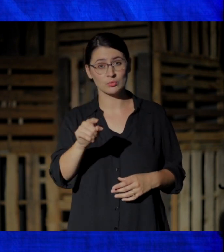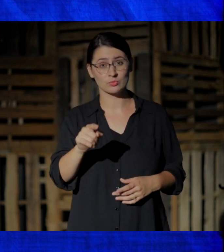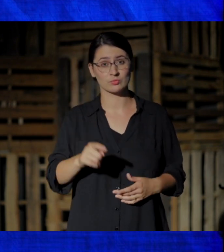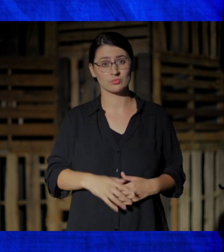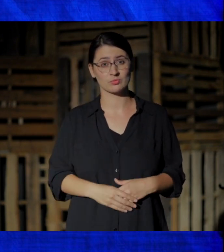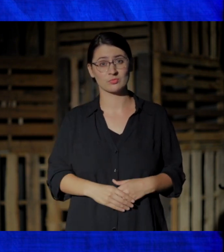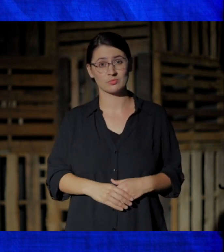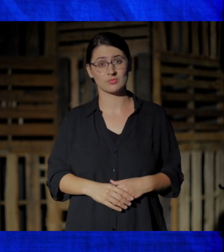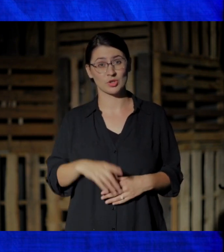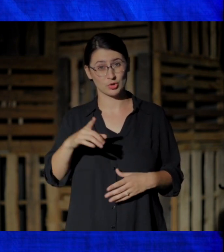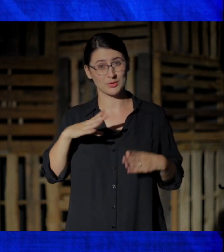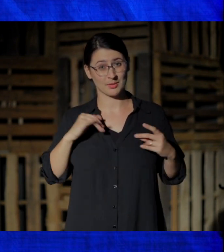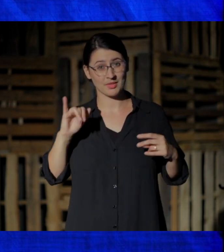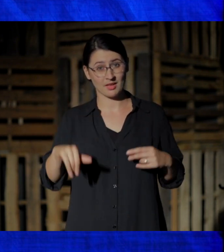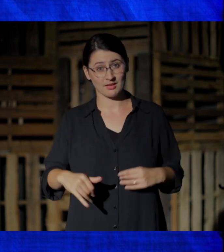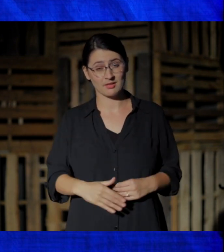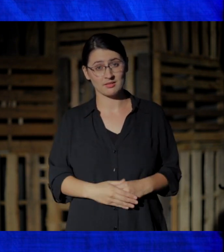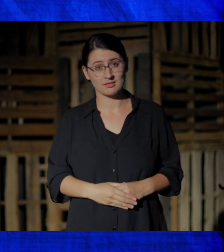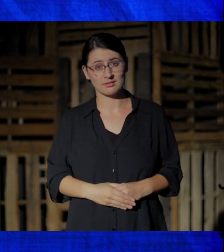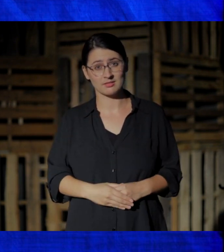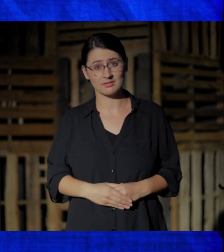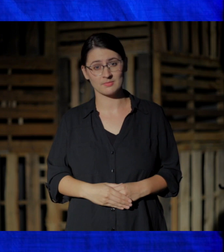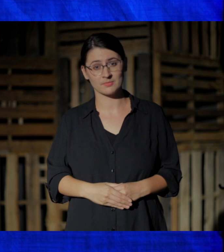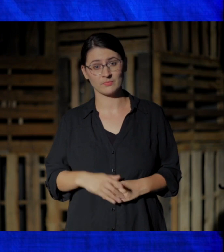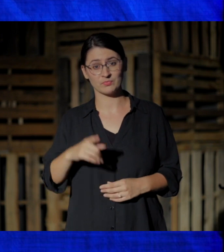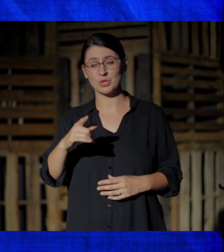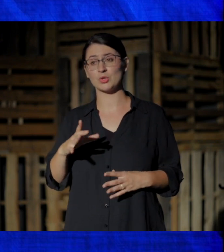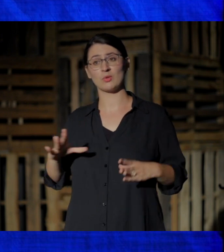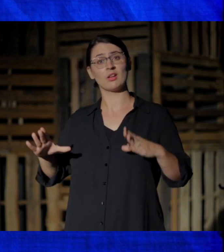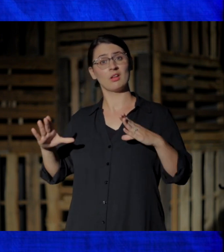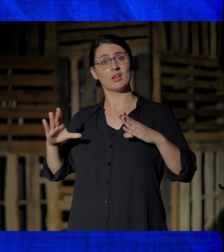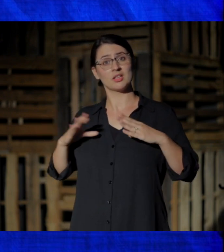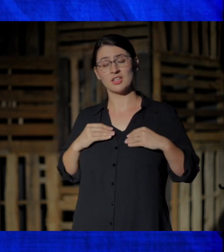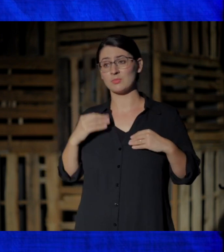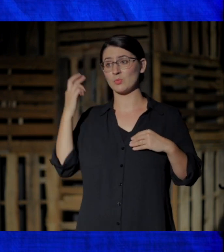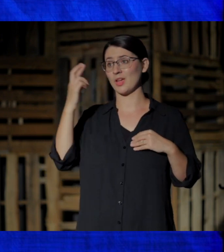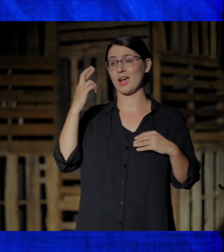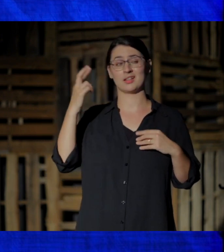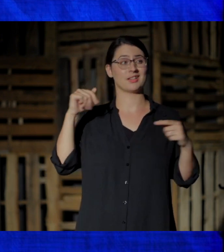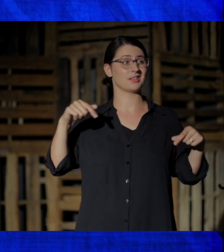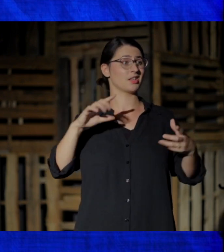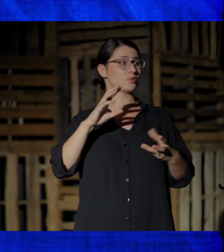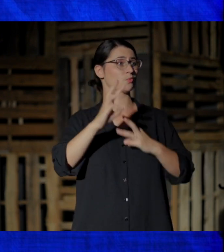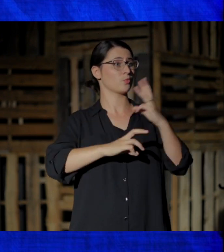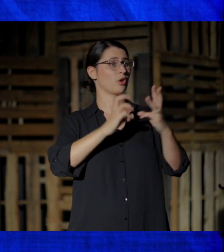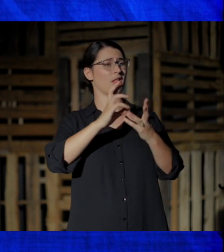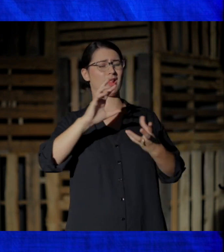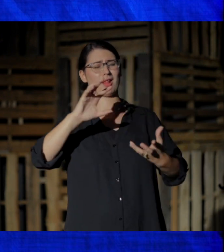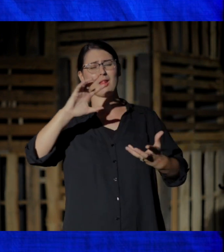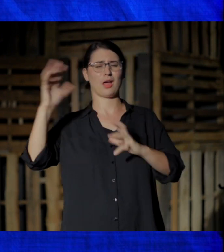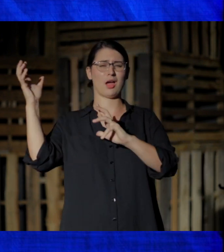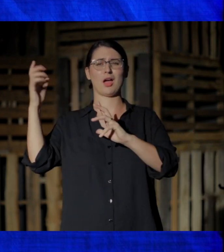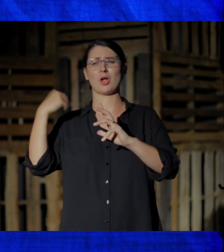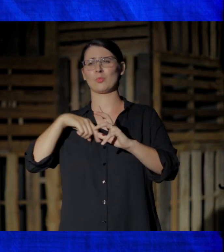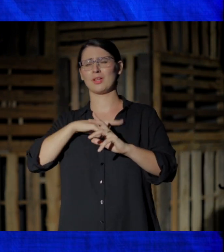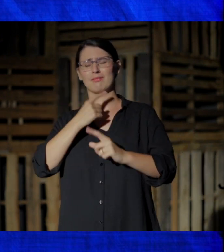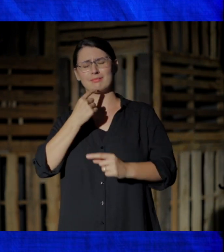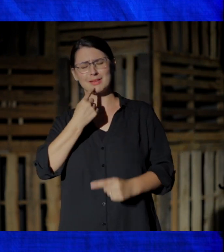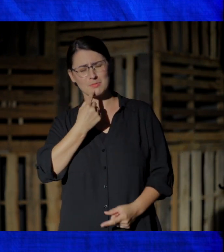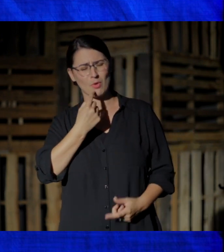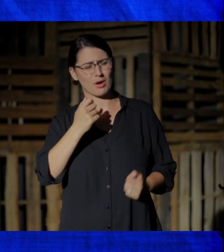Are you embracing the reality, no matter how jacked up this world is, no matter how many disappointments we have, if we're in Christ, we have